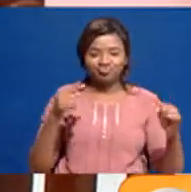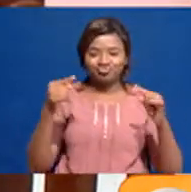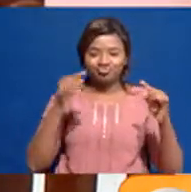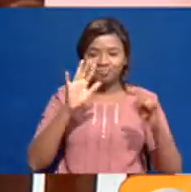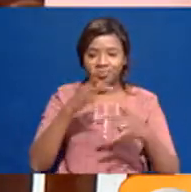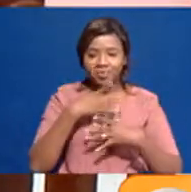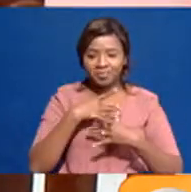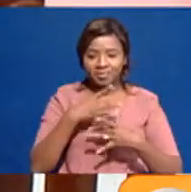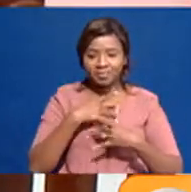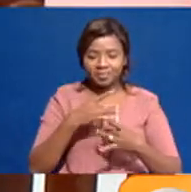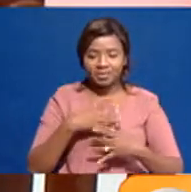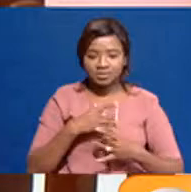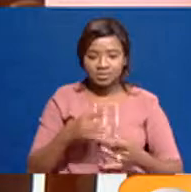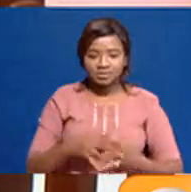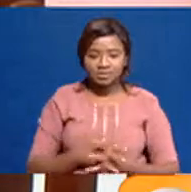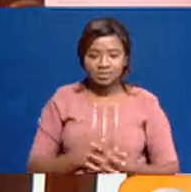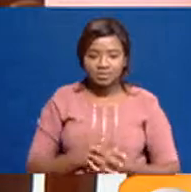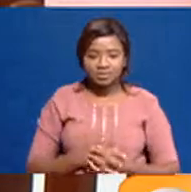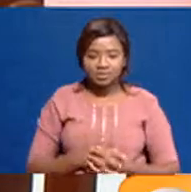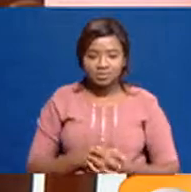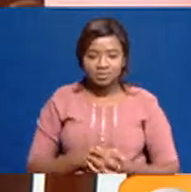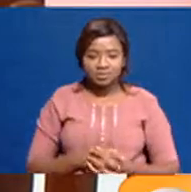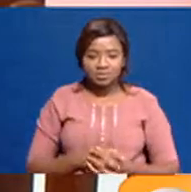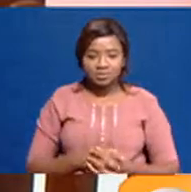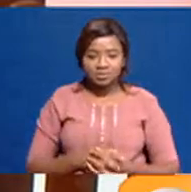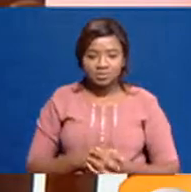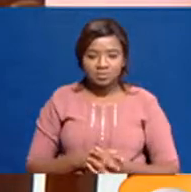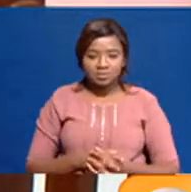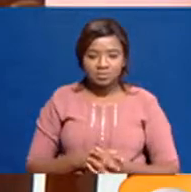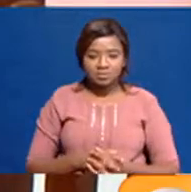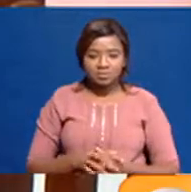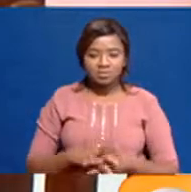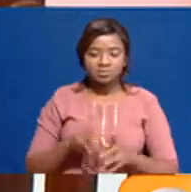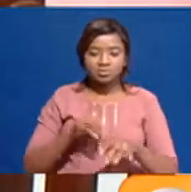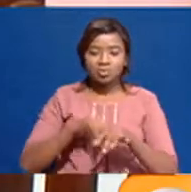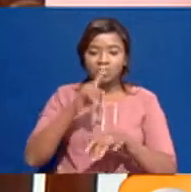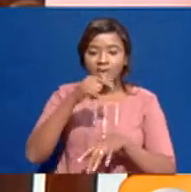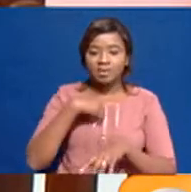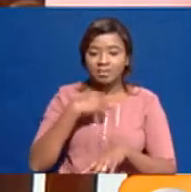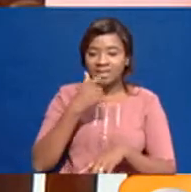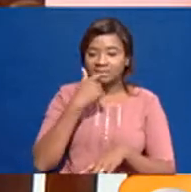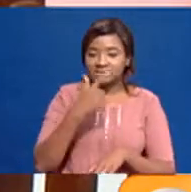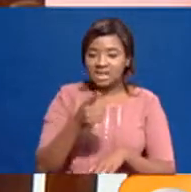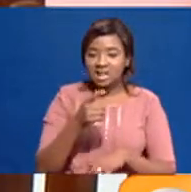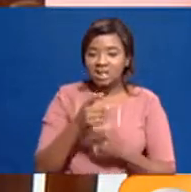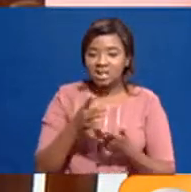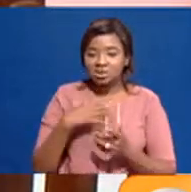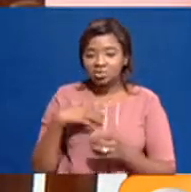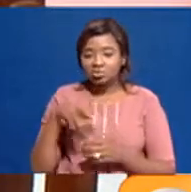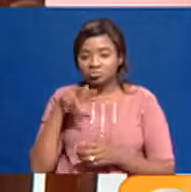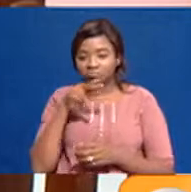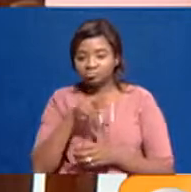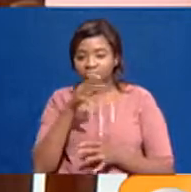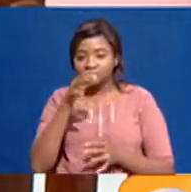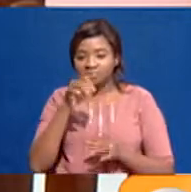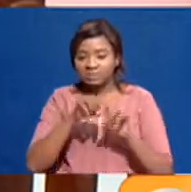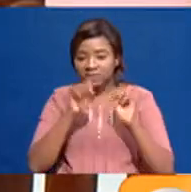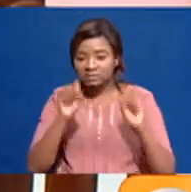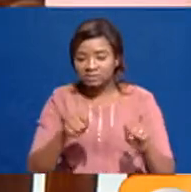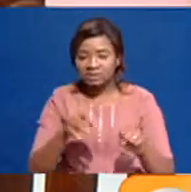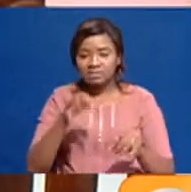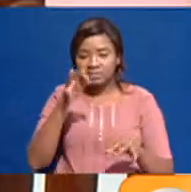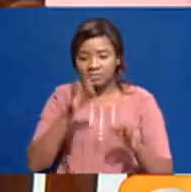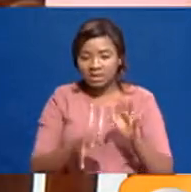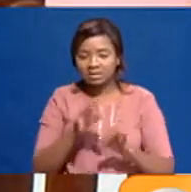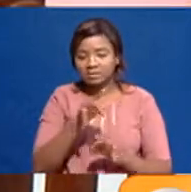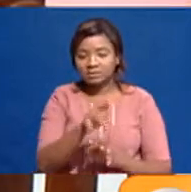interests. So when I told you, judge the system that happened against the